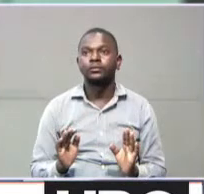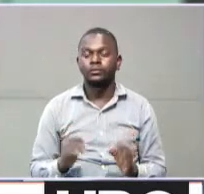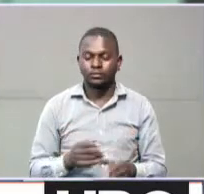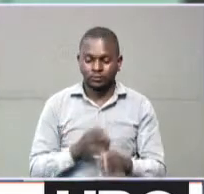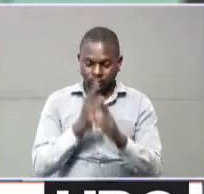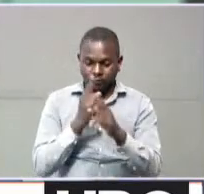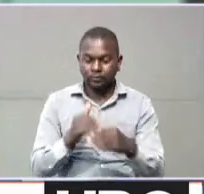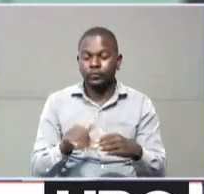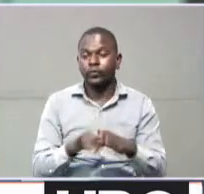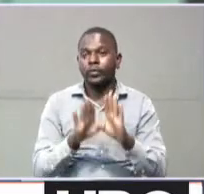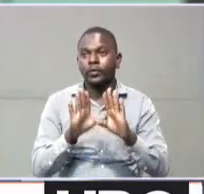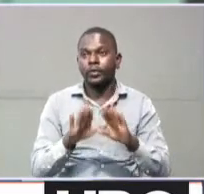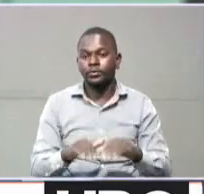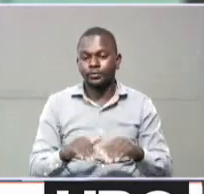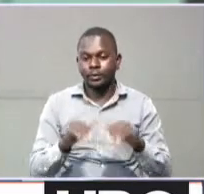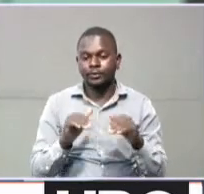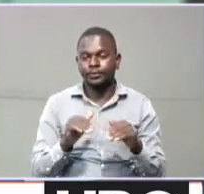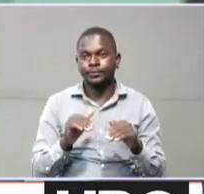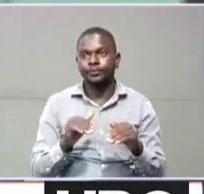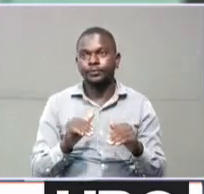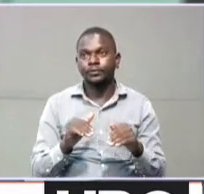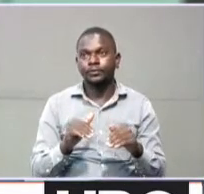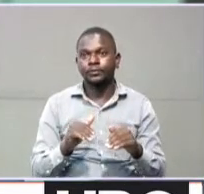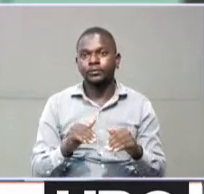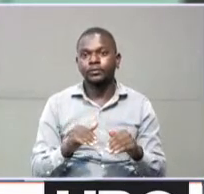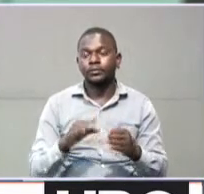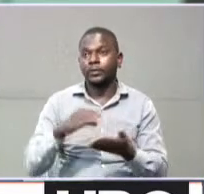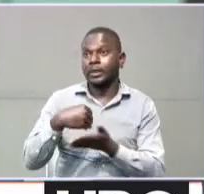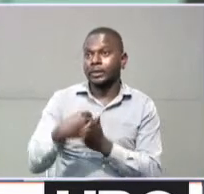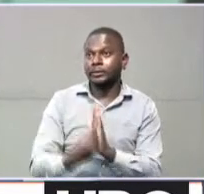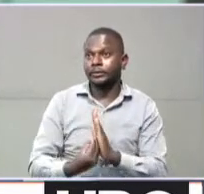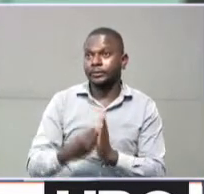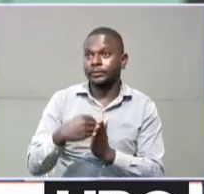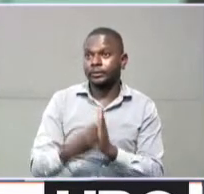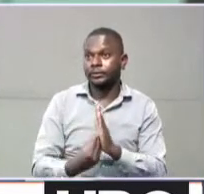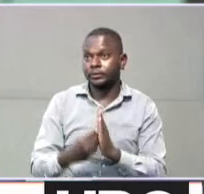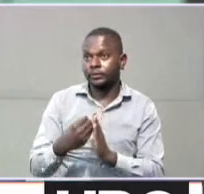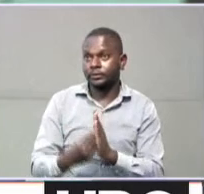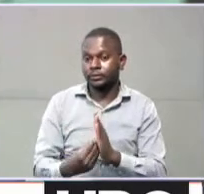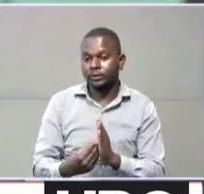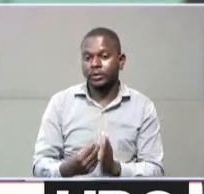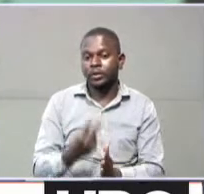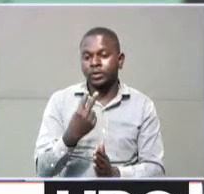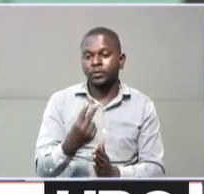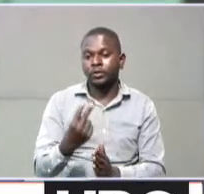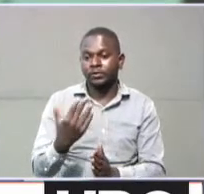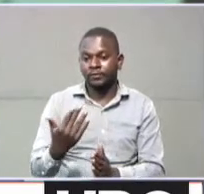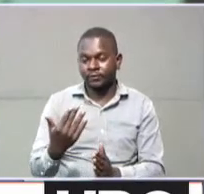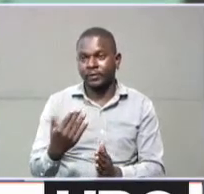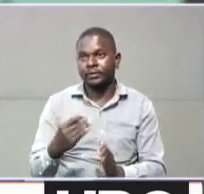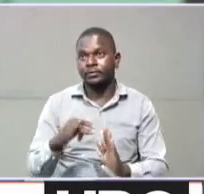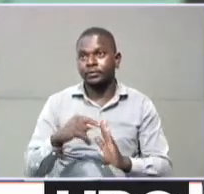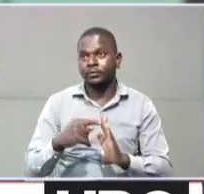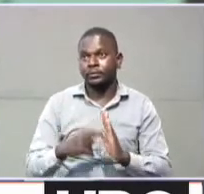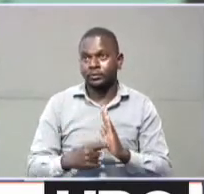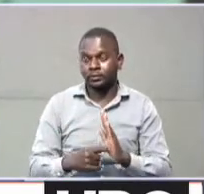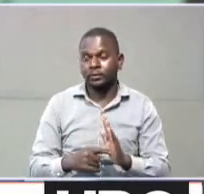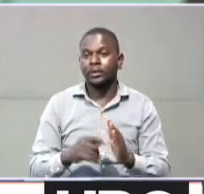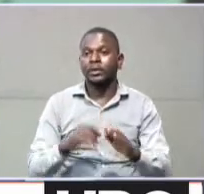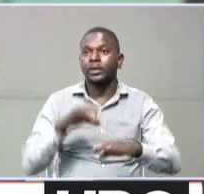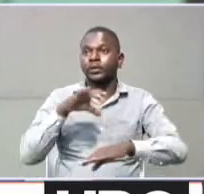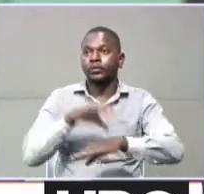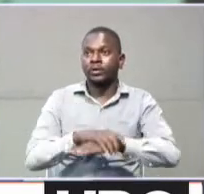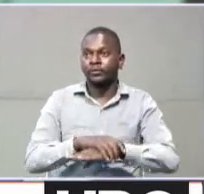honorable colleagues the ticket has 25 codes for traffic